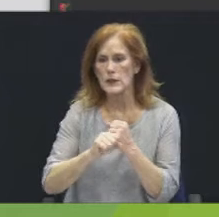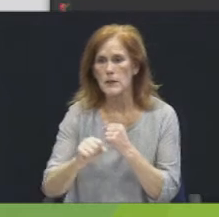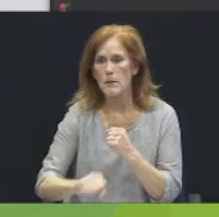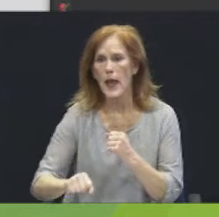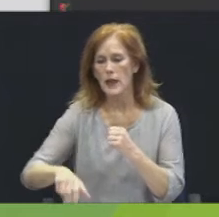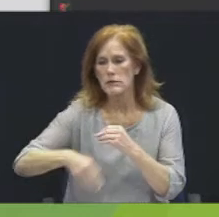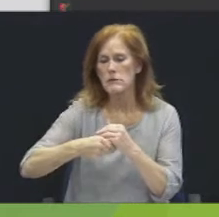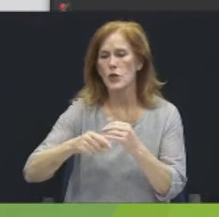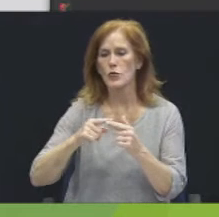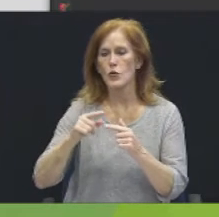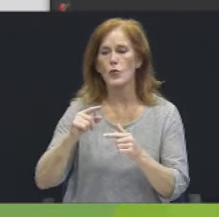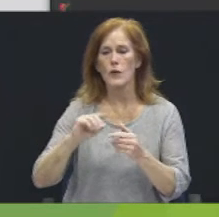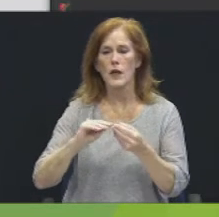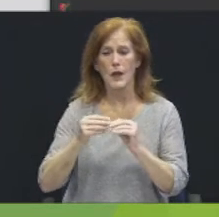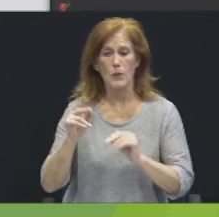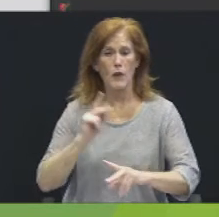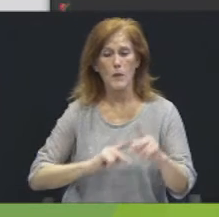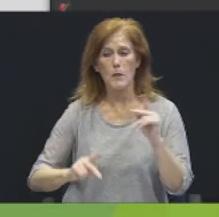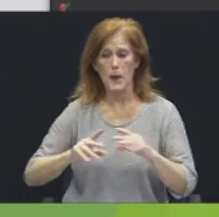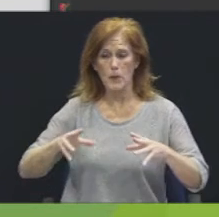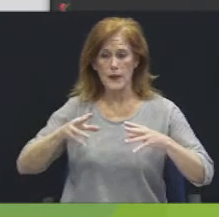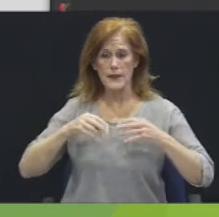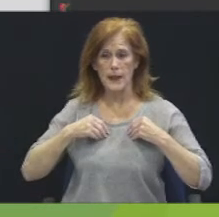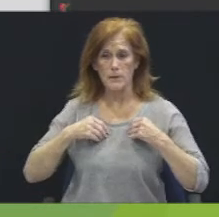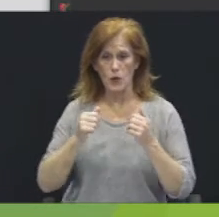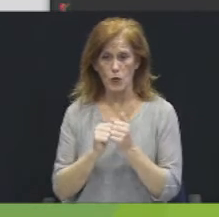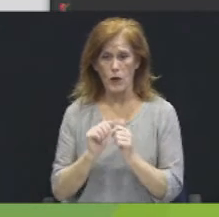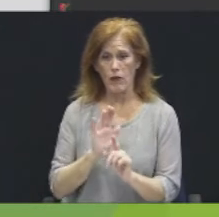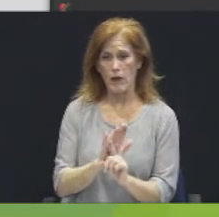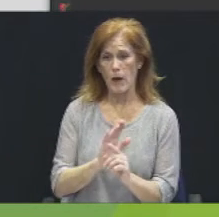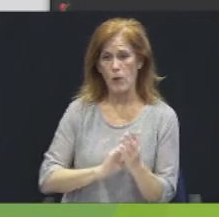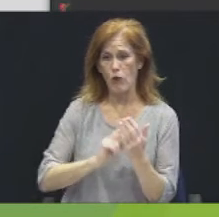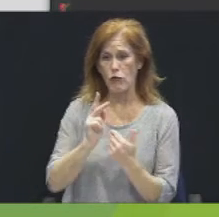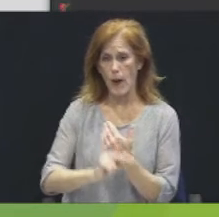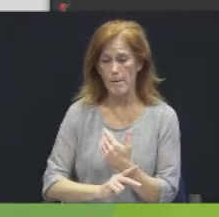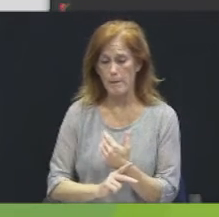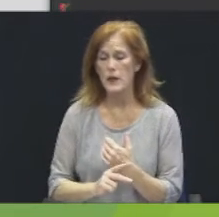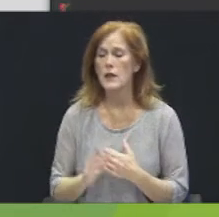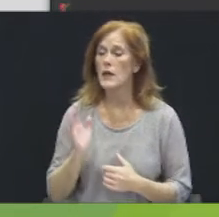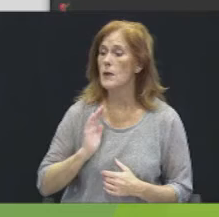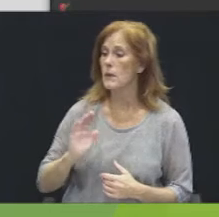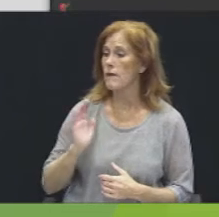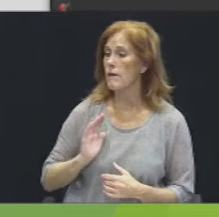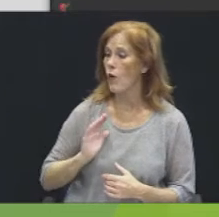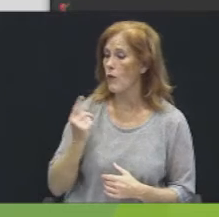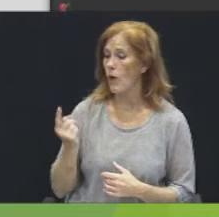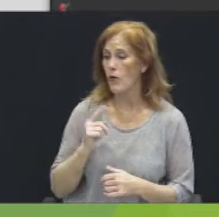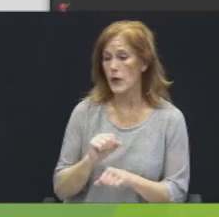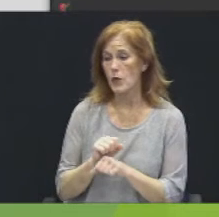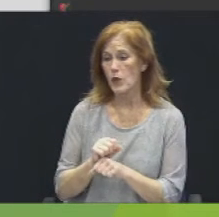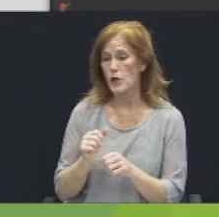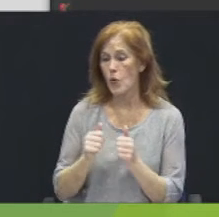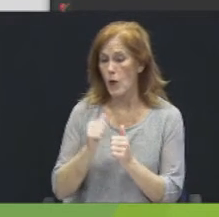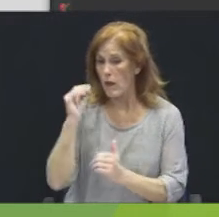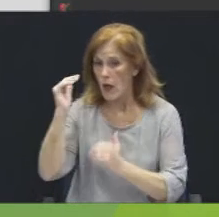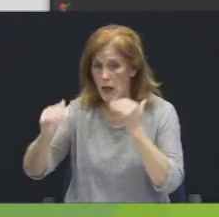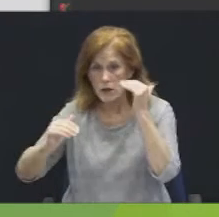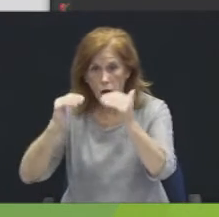that they were taking into their programs. They previously only worked with